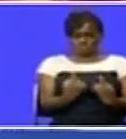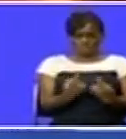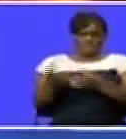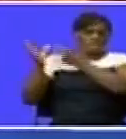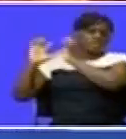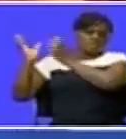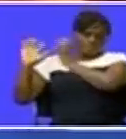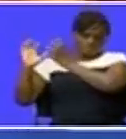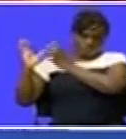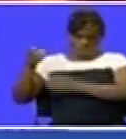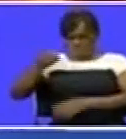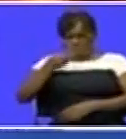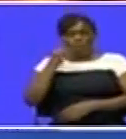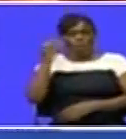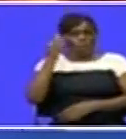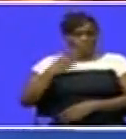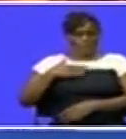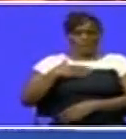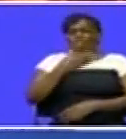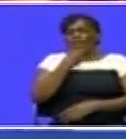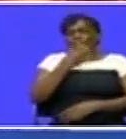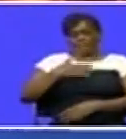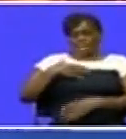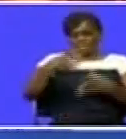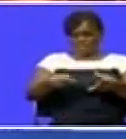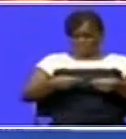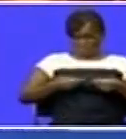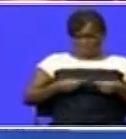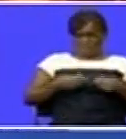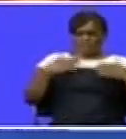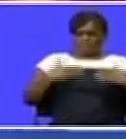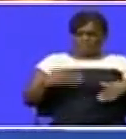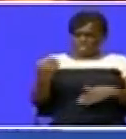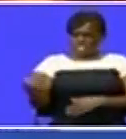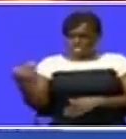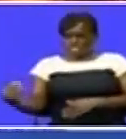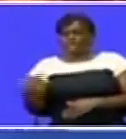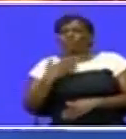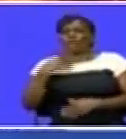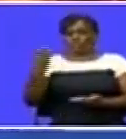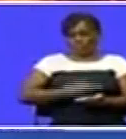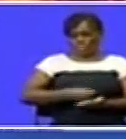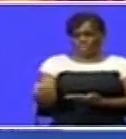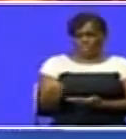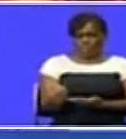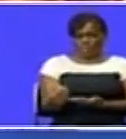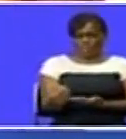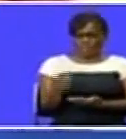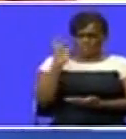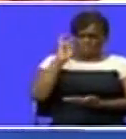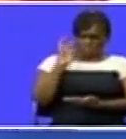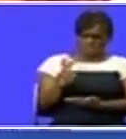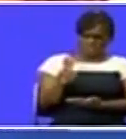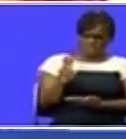lilifo ninavo, nilifoachiwa ni babangu. Labuda wale watoto wanataka kuza basi, waneona